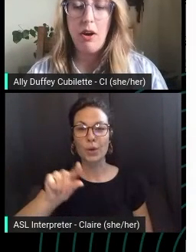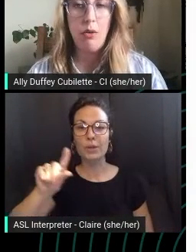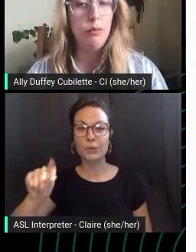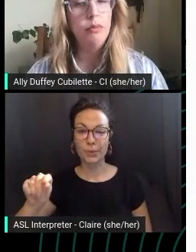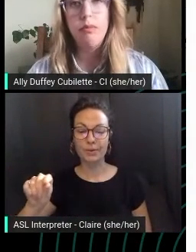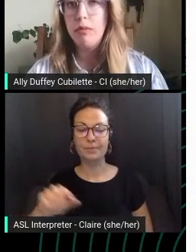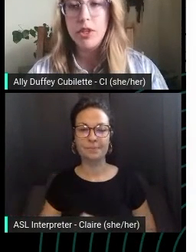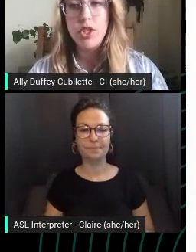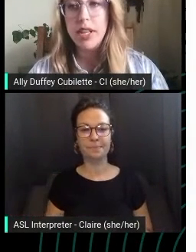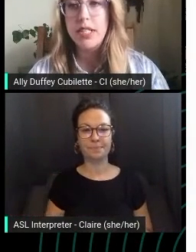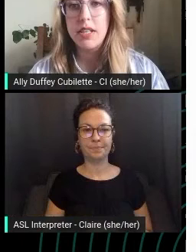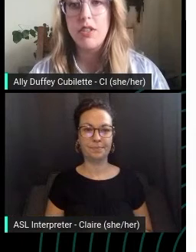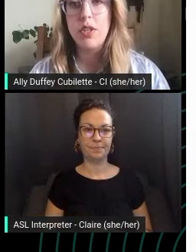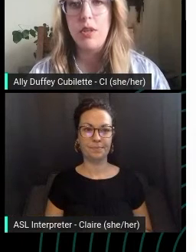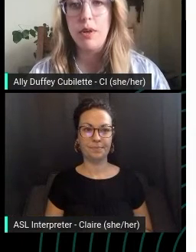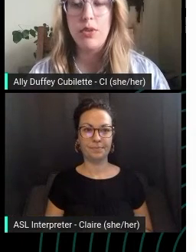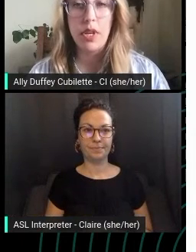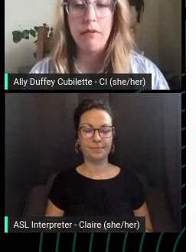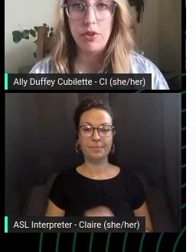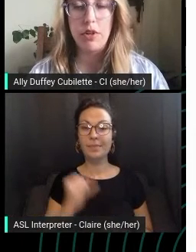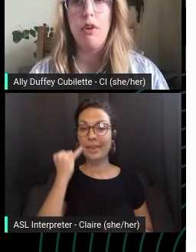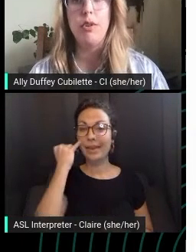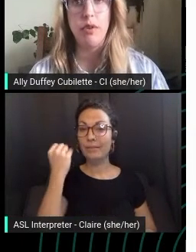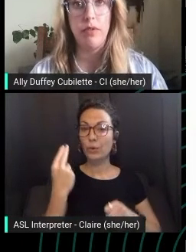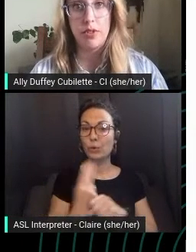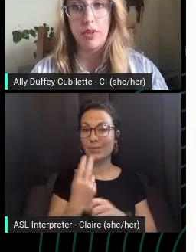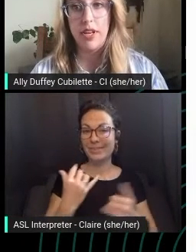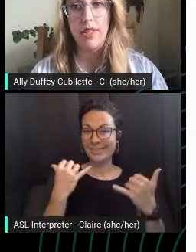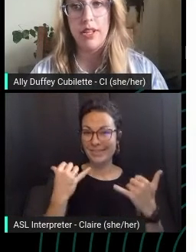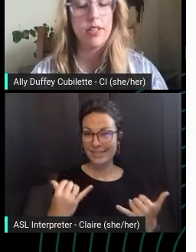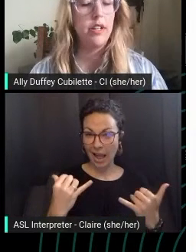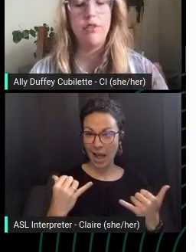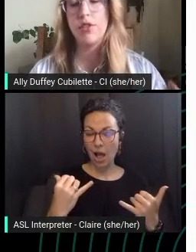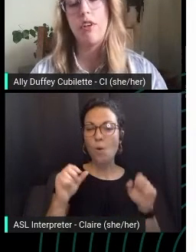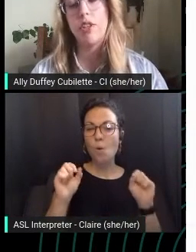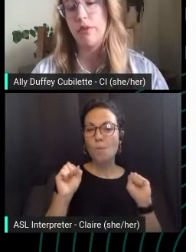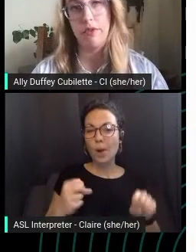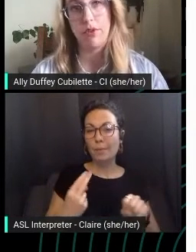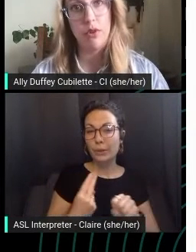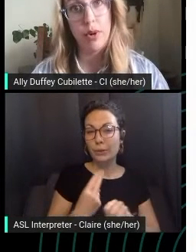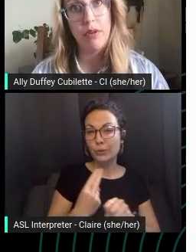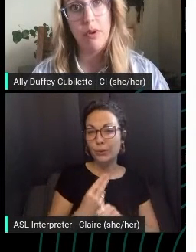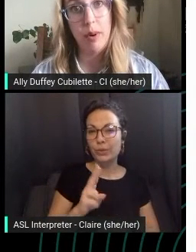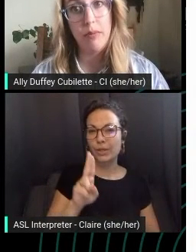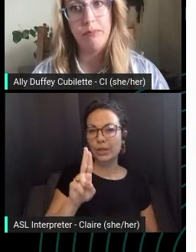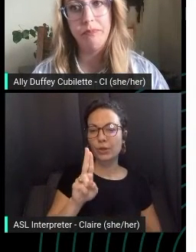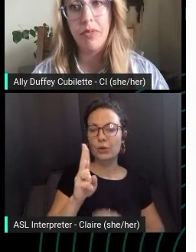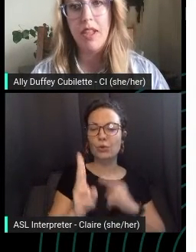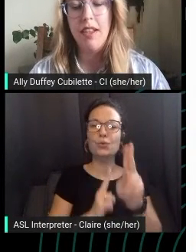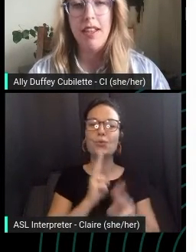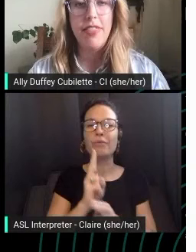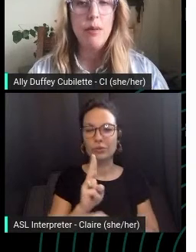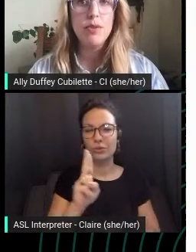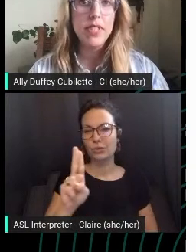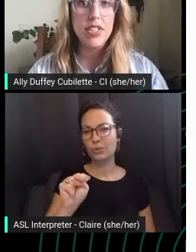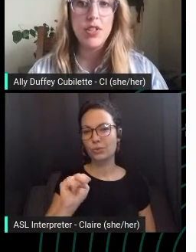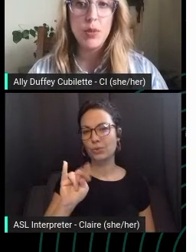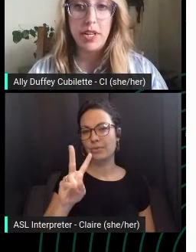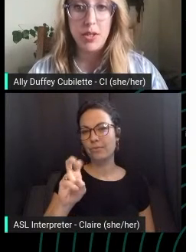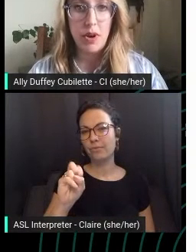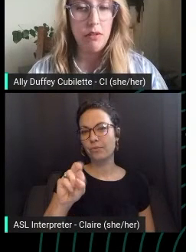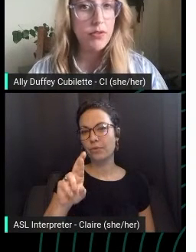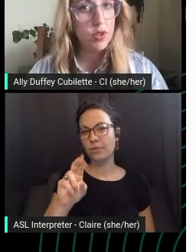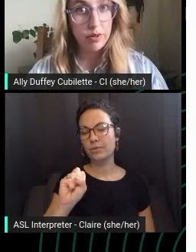right now, good chance is you're using a version called Universal Analytics, and I'll just call it Universal going forward. That was